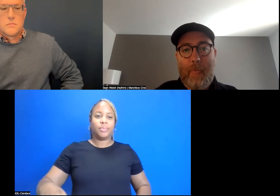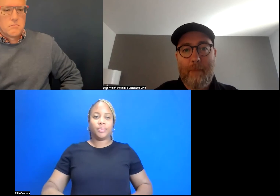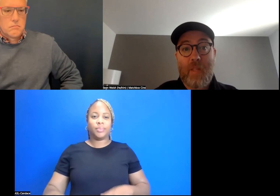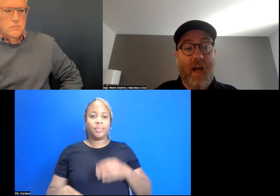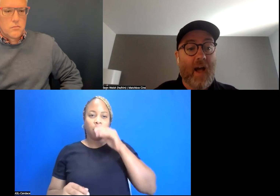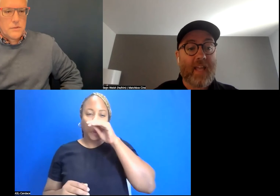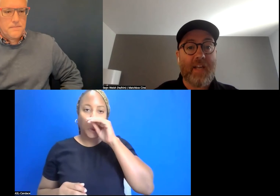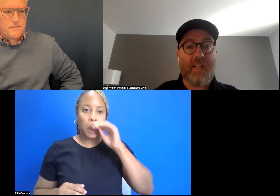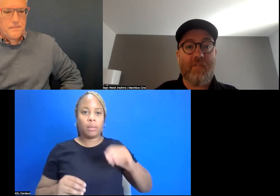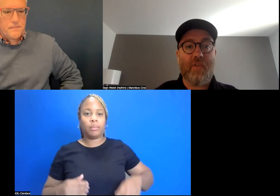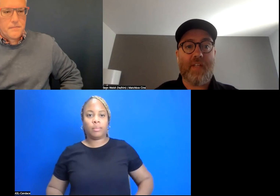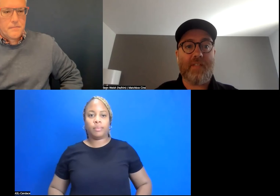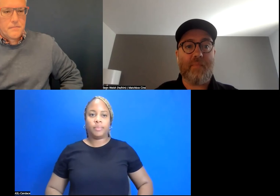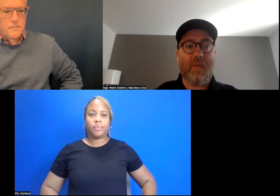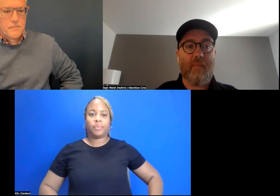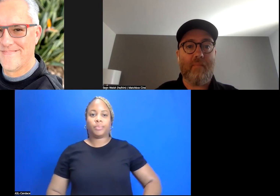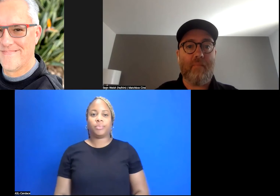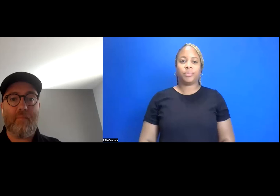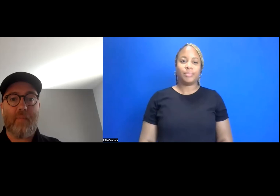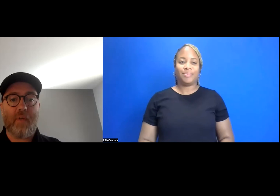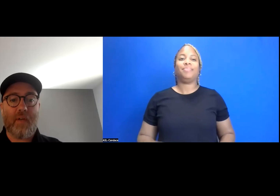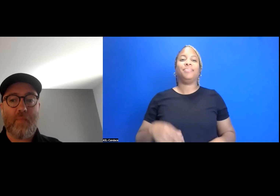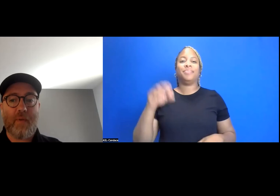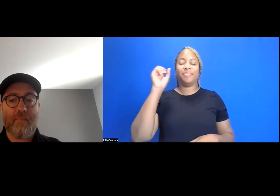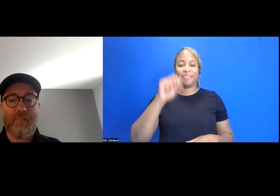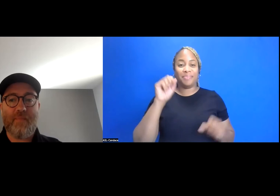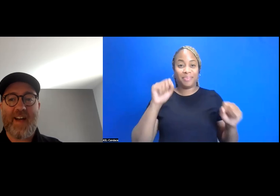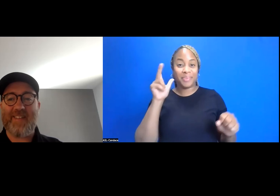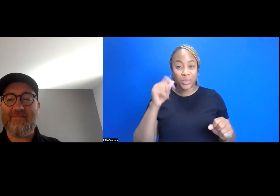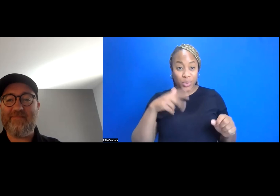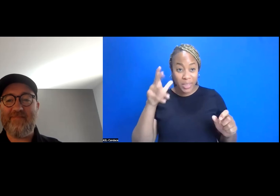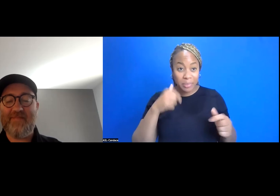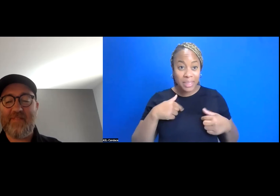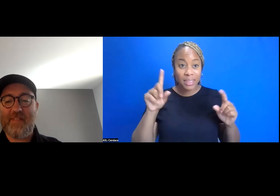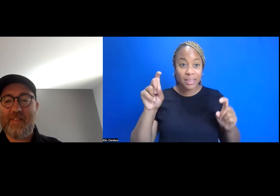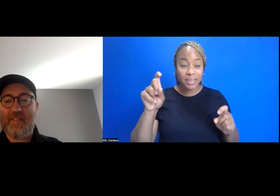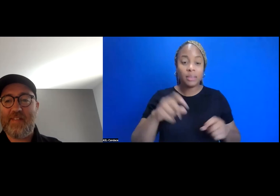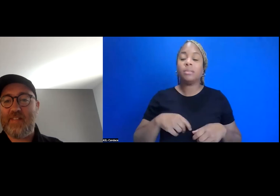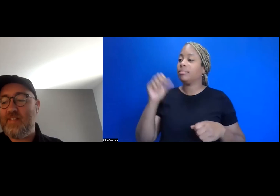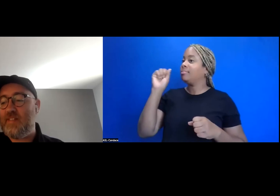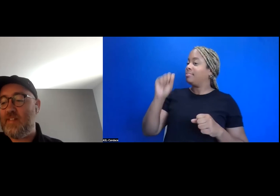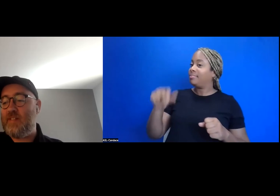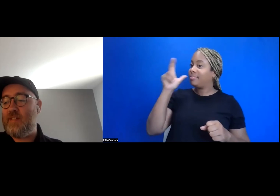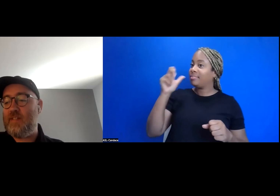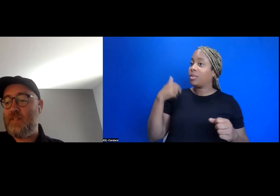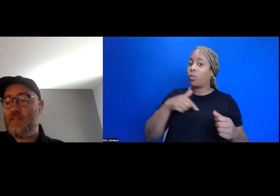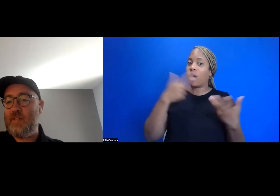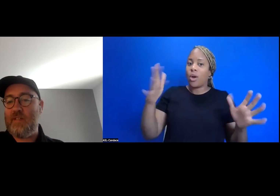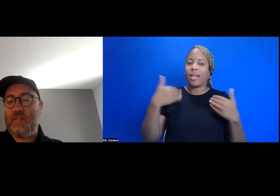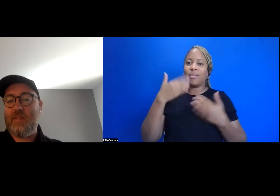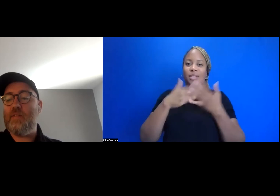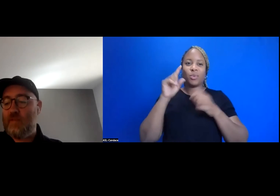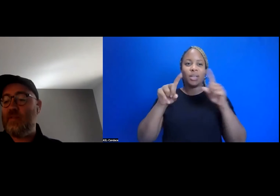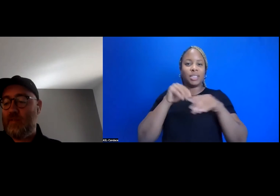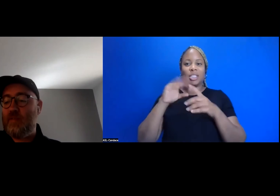Hello. I can hear you, yes, but yes. Hi, Sean. Morning. Can you hear me? Hi. Yeah, we've already got some questions in the